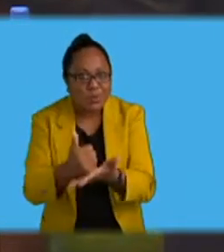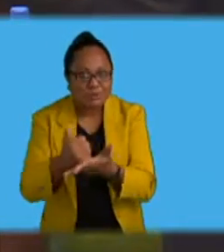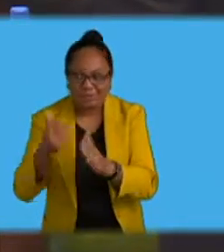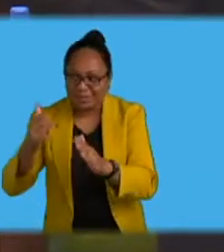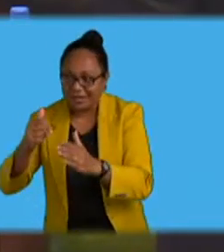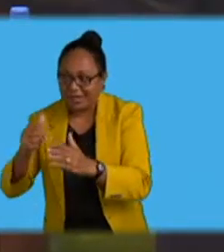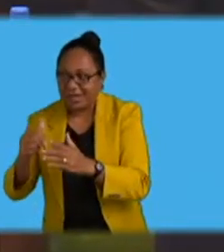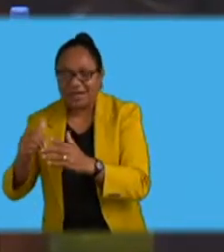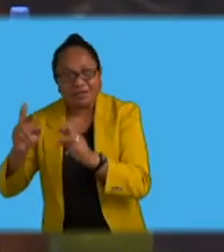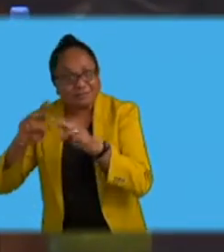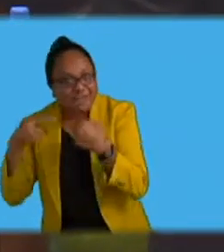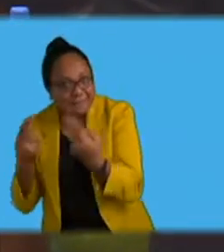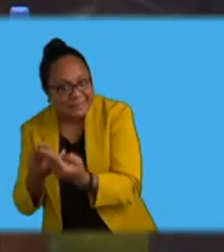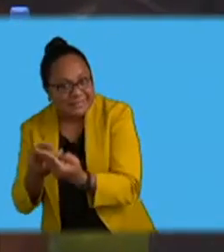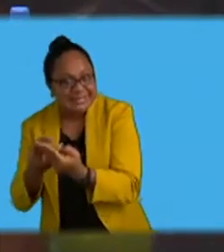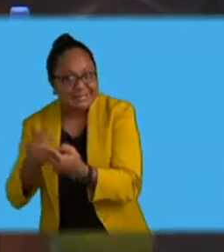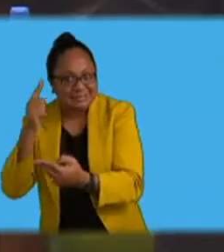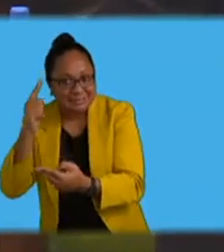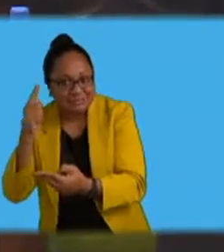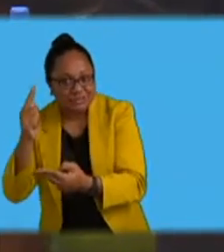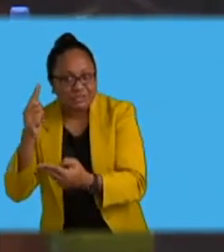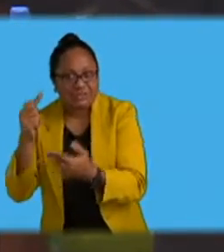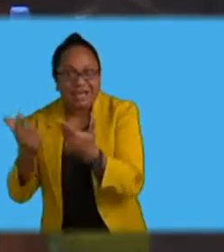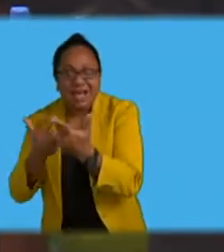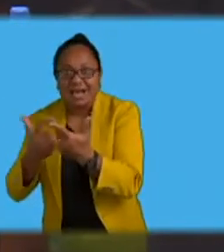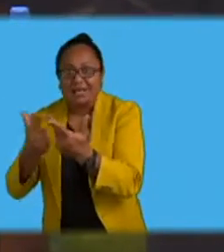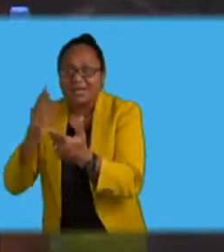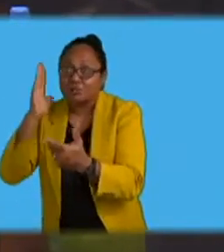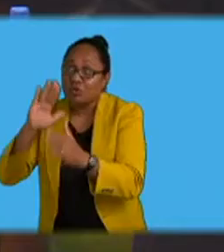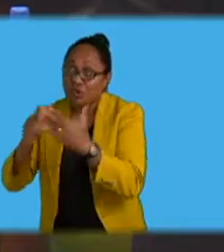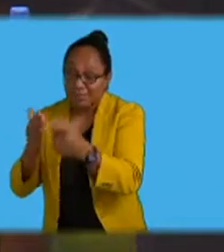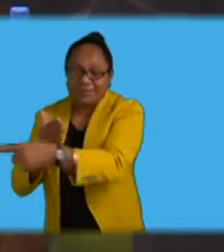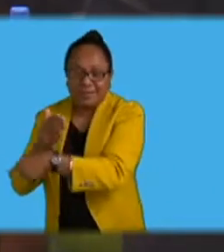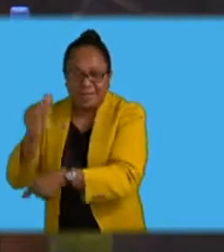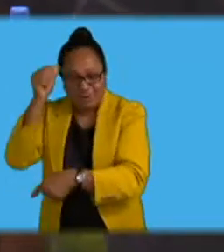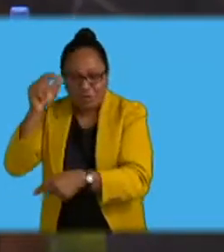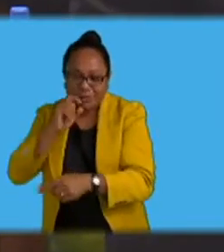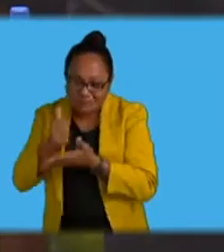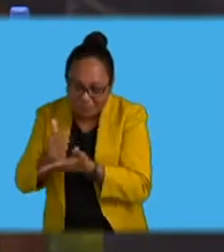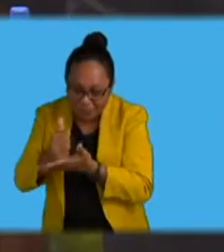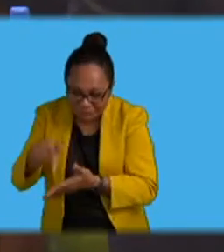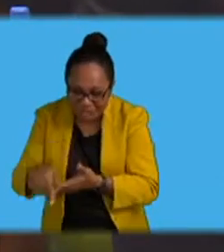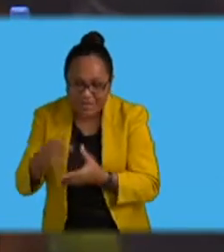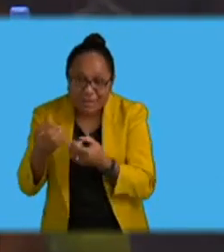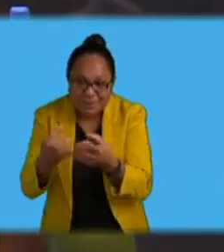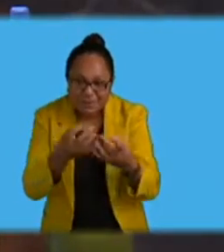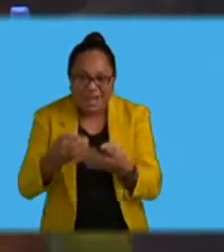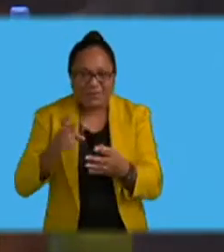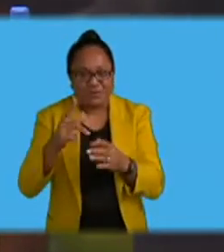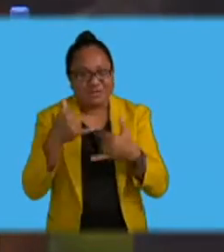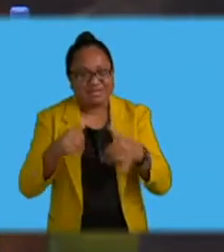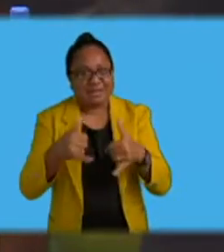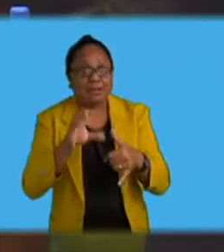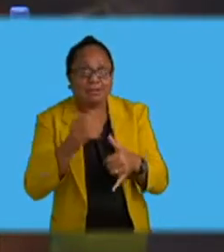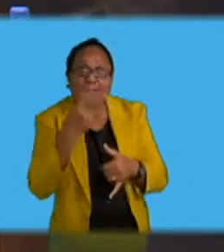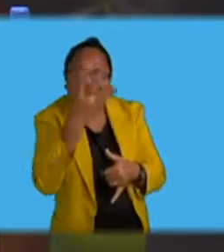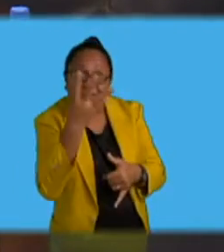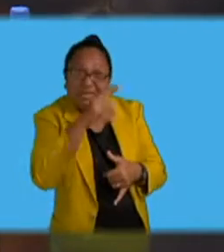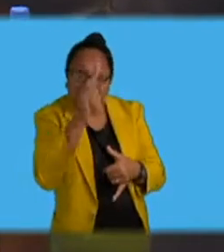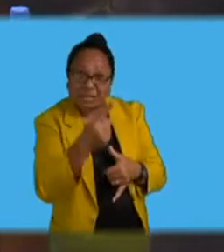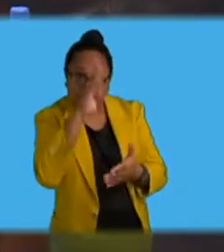relatives, the teachers, the entire school community gears up and supports the child. So, Madam Speaker, these 14,000 students who